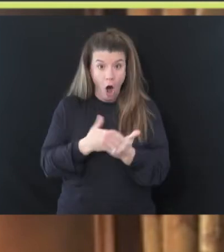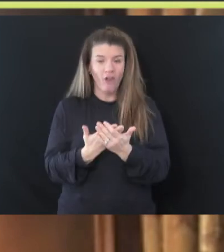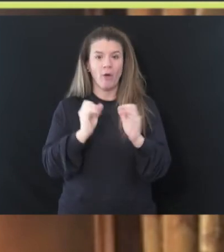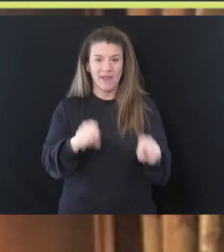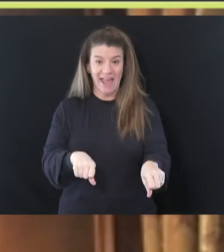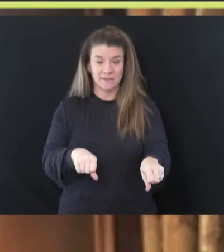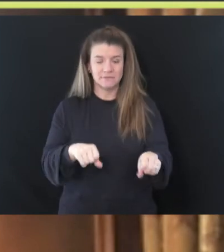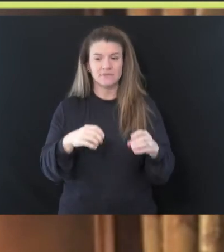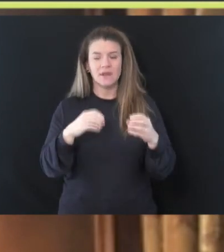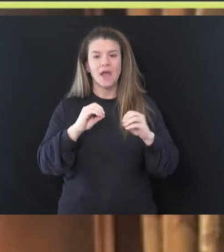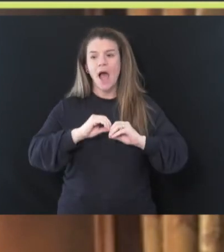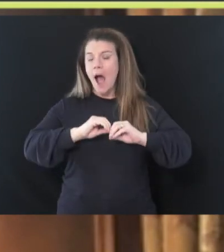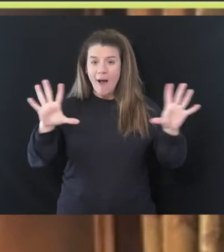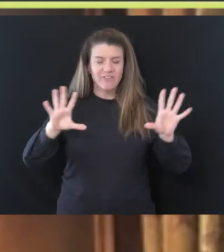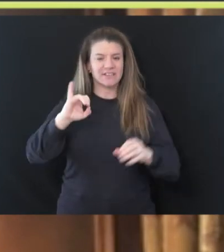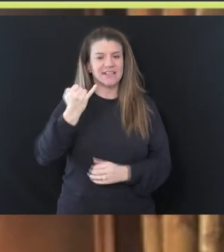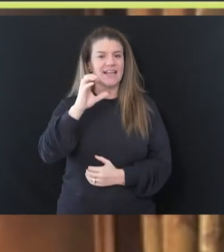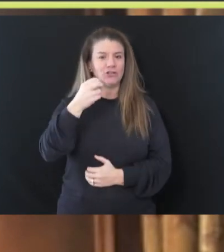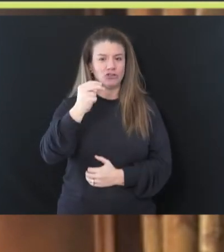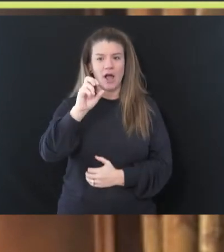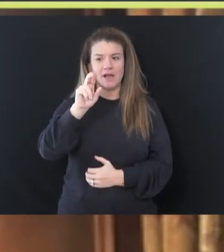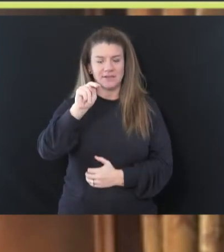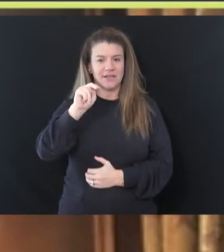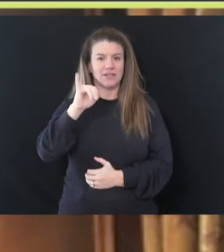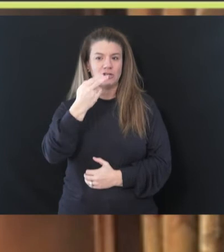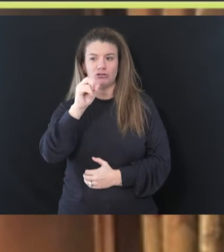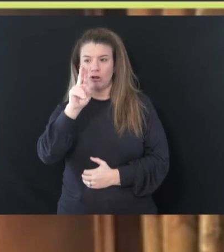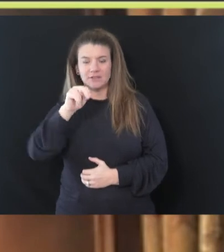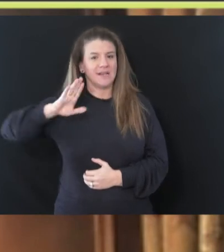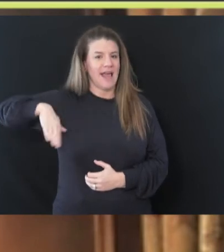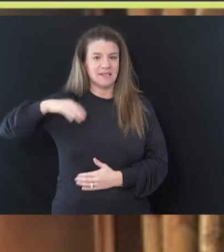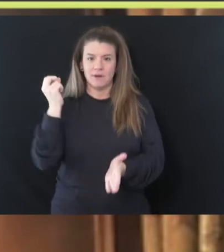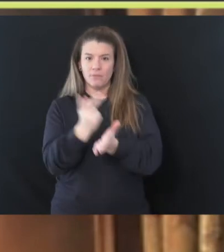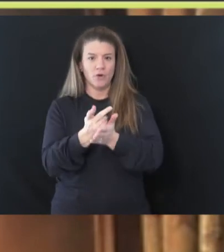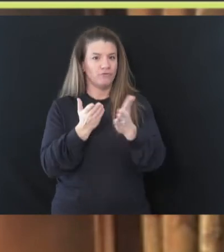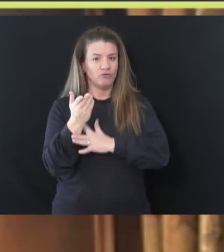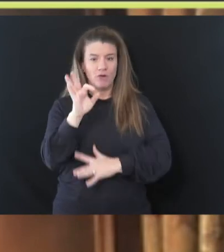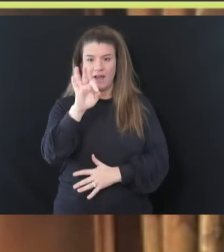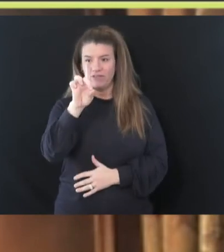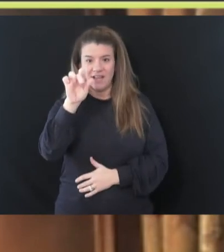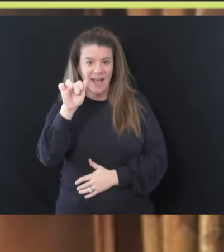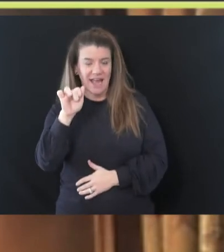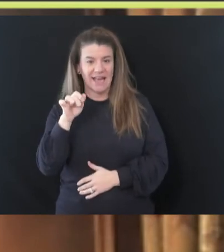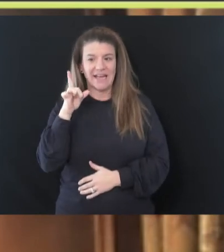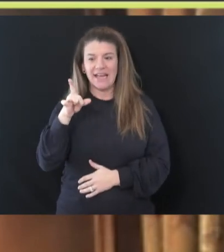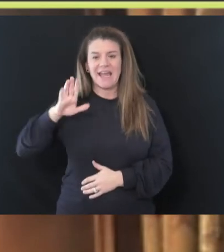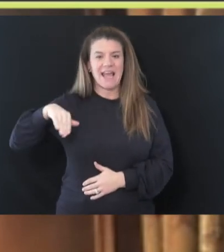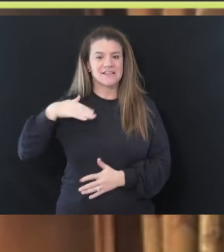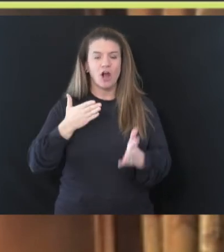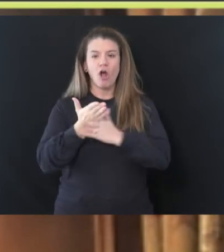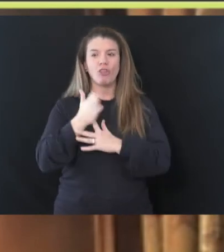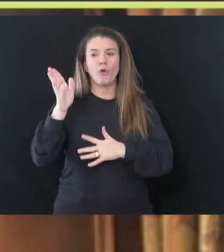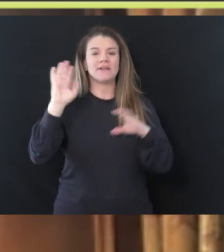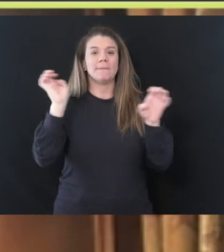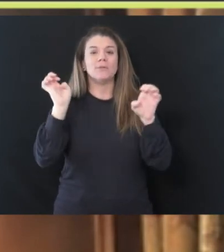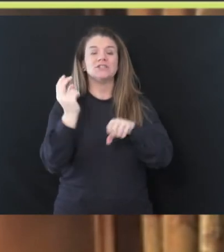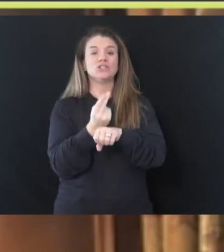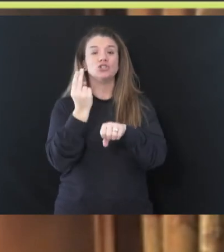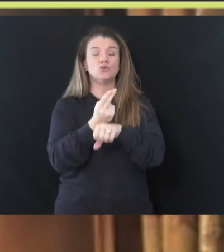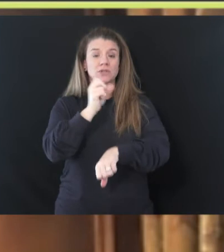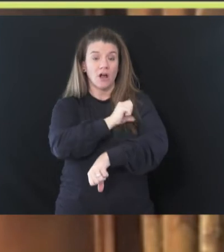the Johnson & Johnson vaccine has not been FDA approved yet. It hasn't gone through its emergency use